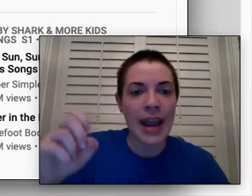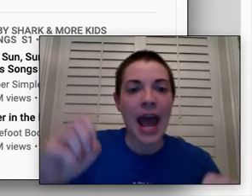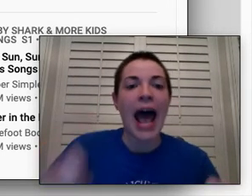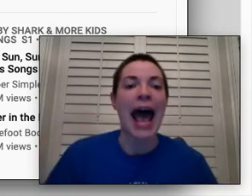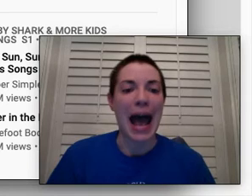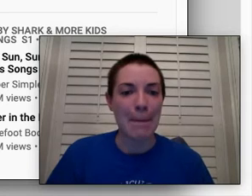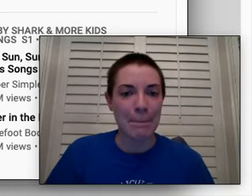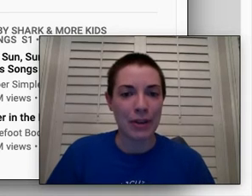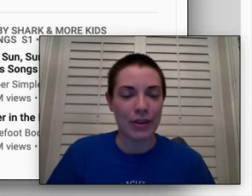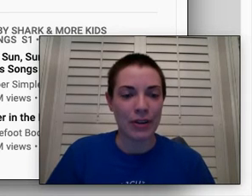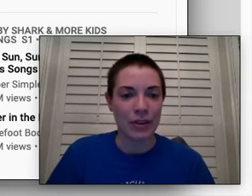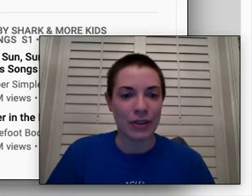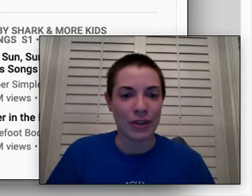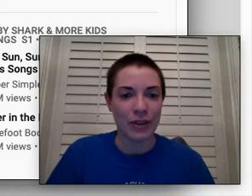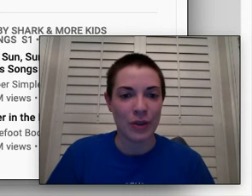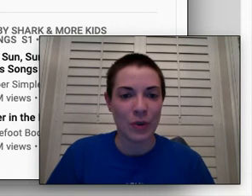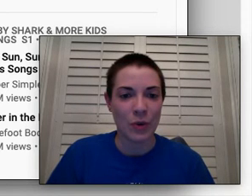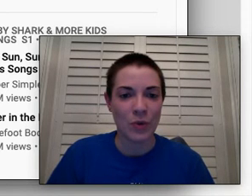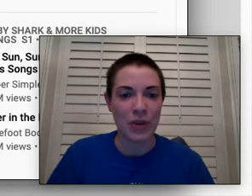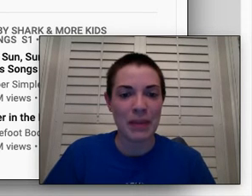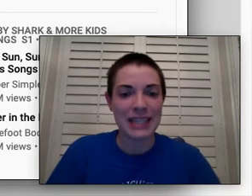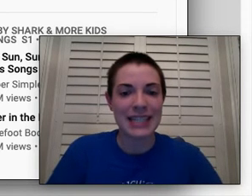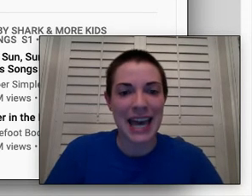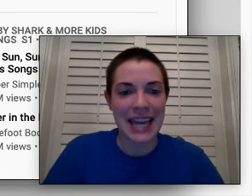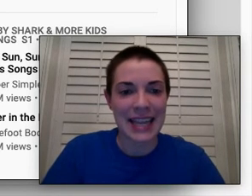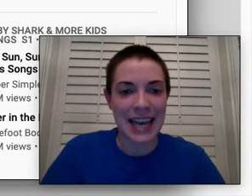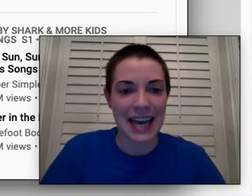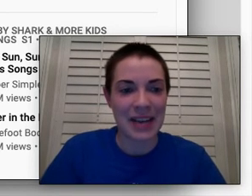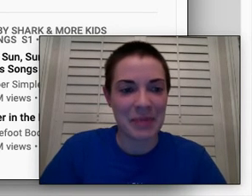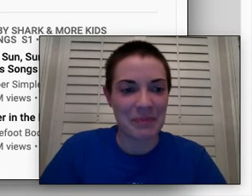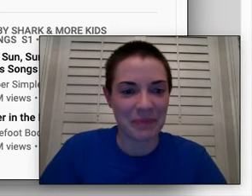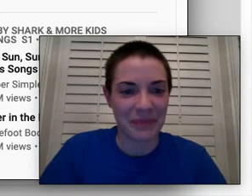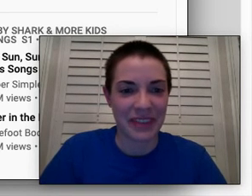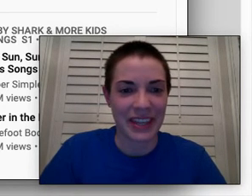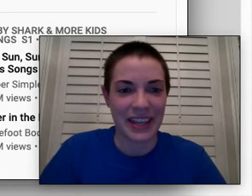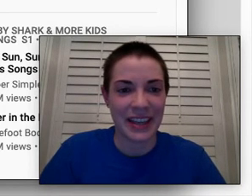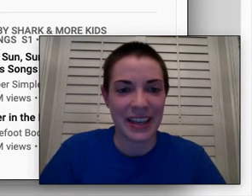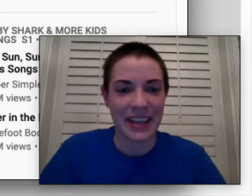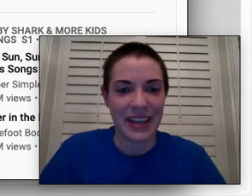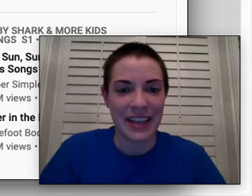one apple. Una manzana.